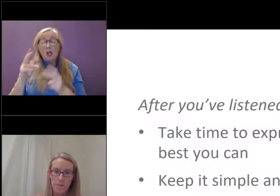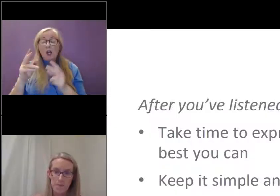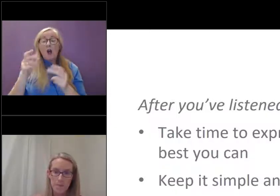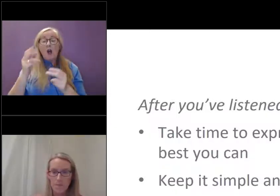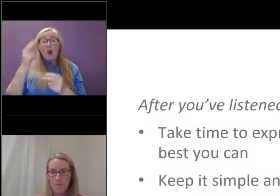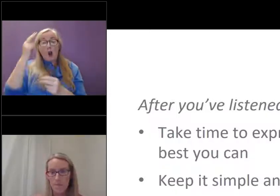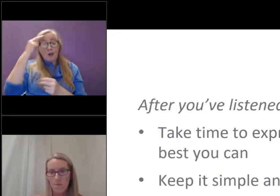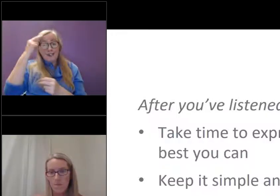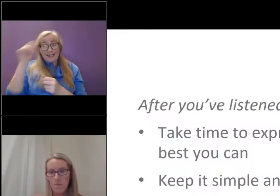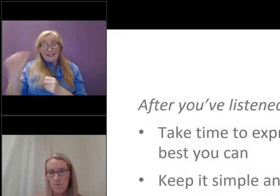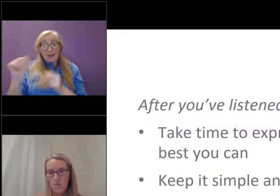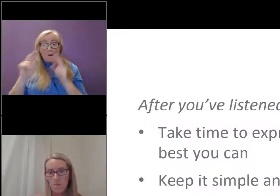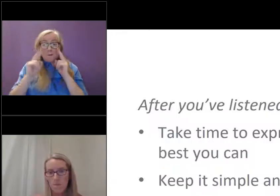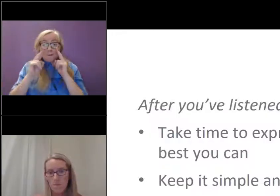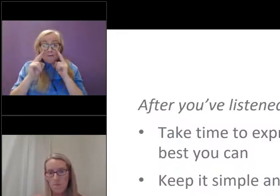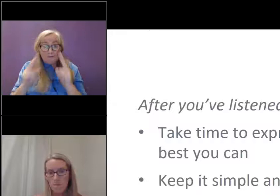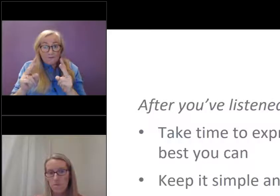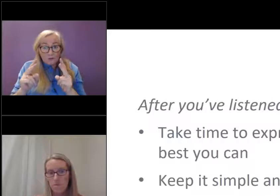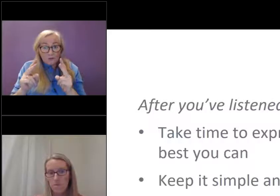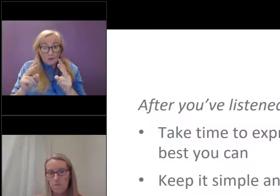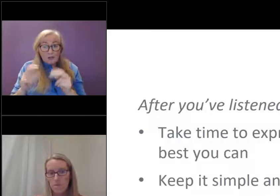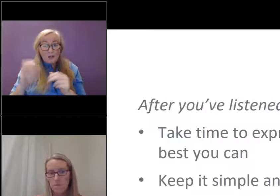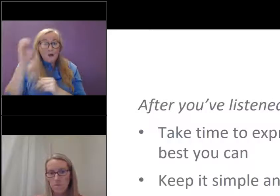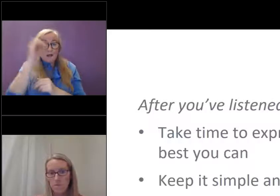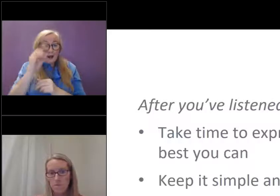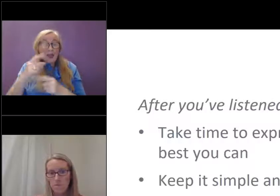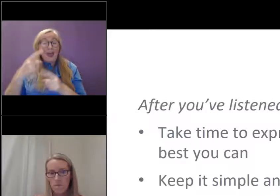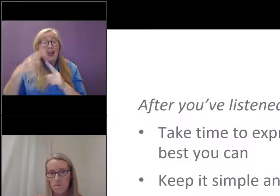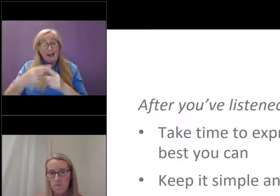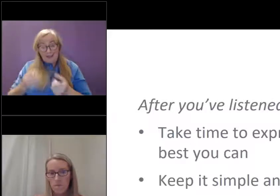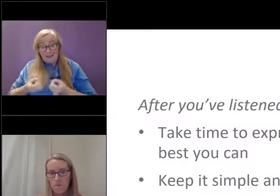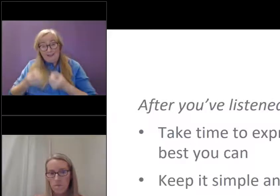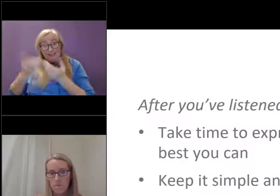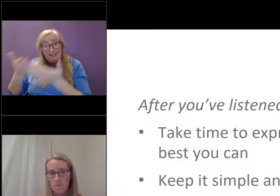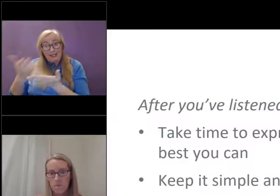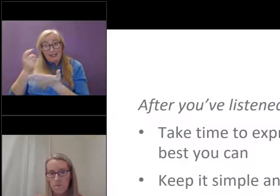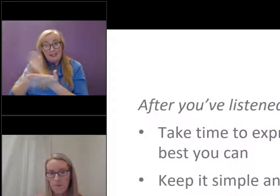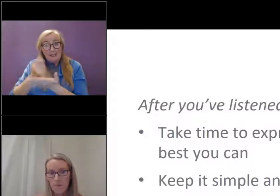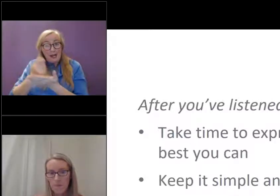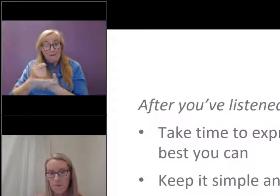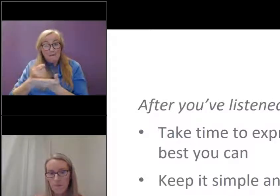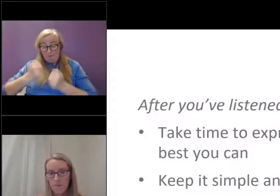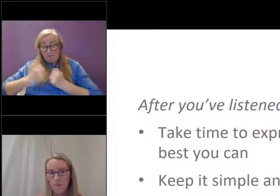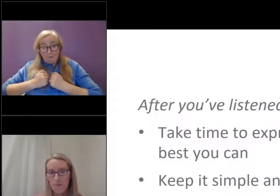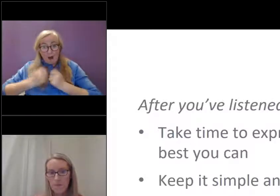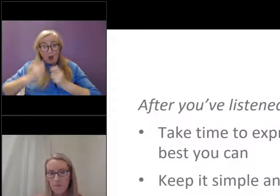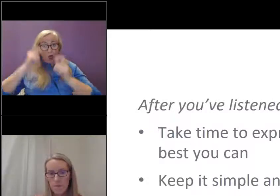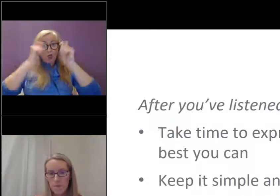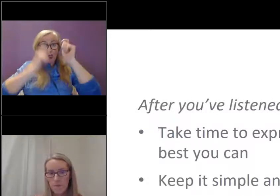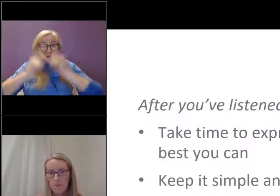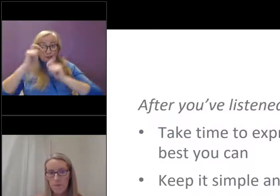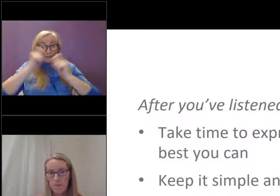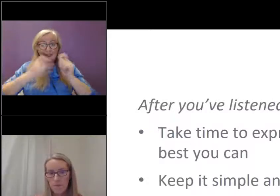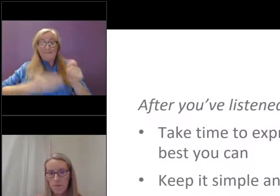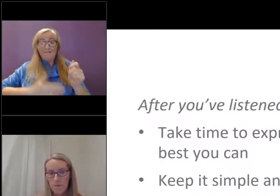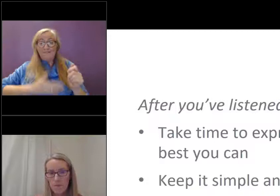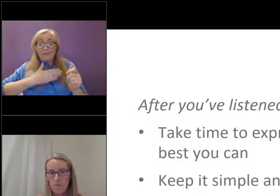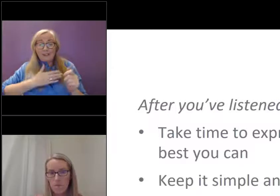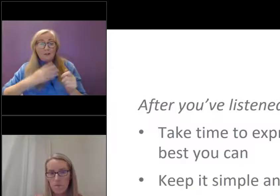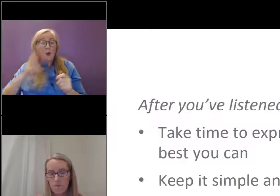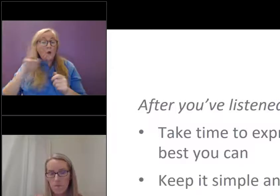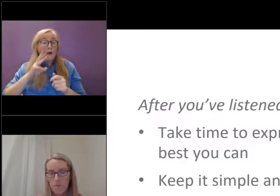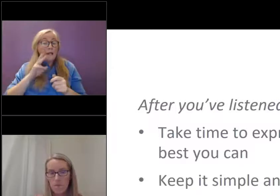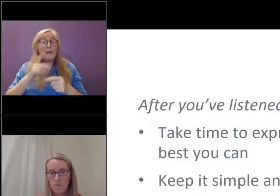seek to be understood. So take time to express your thoughts and feelings as best you can in that clear, simple, short, very direct